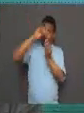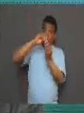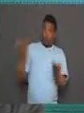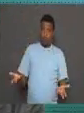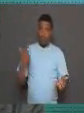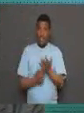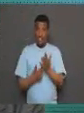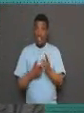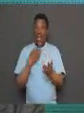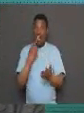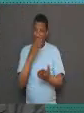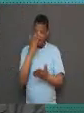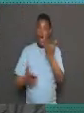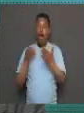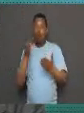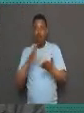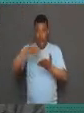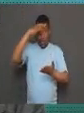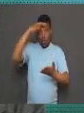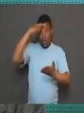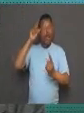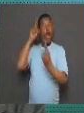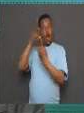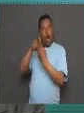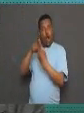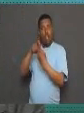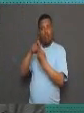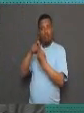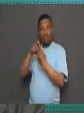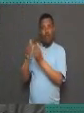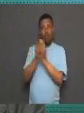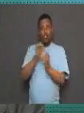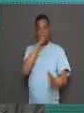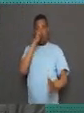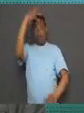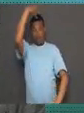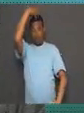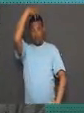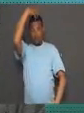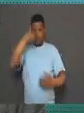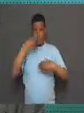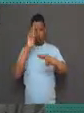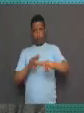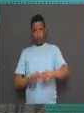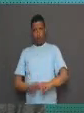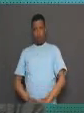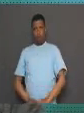These are just some of the educational goals which the Ethiopian government has set.